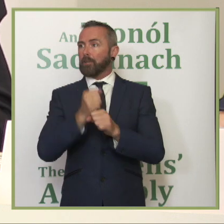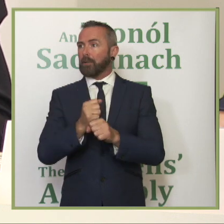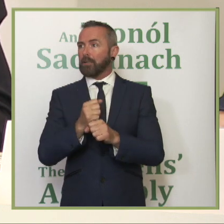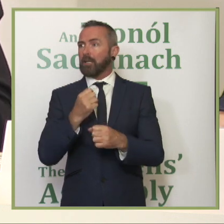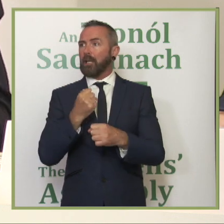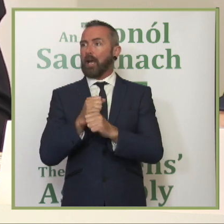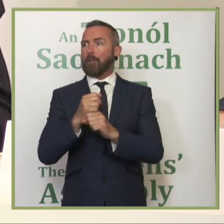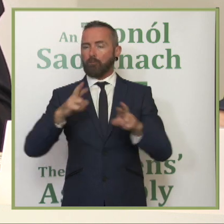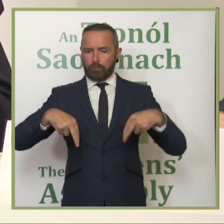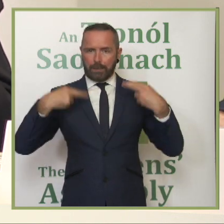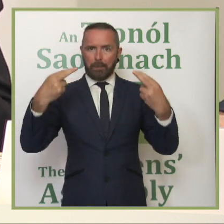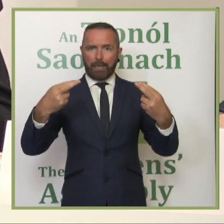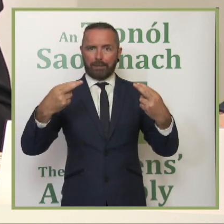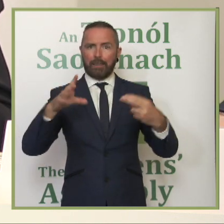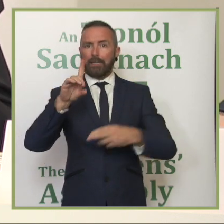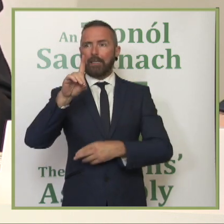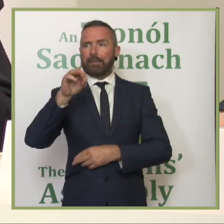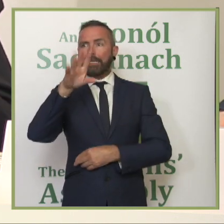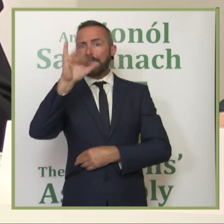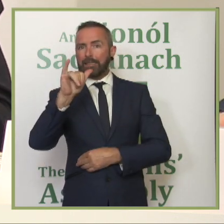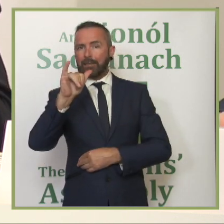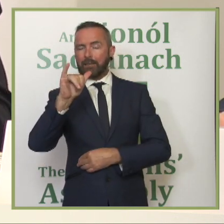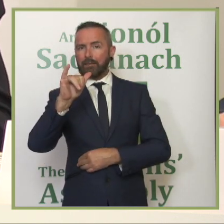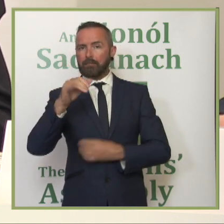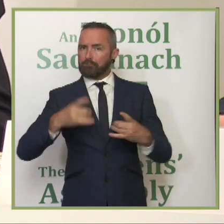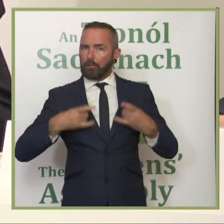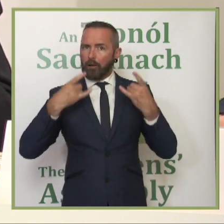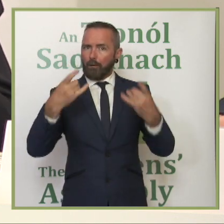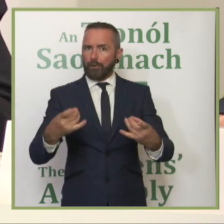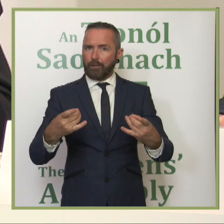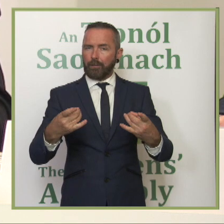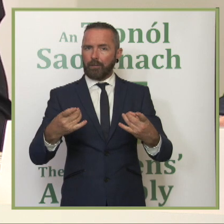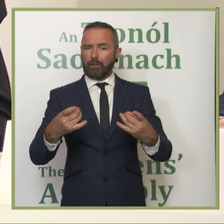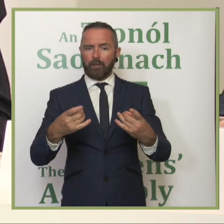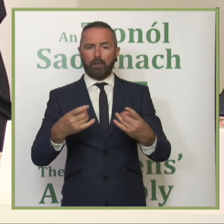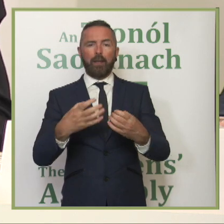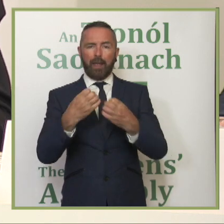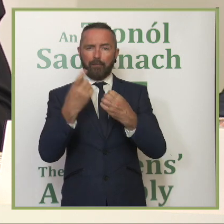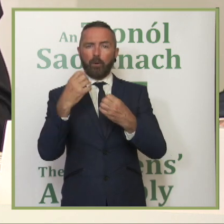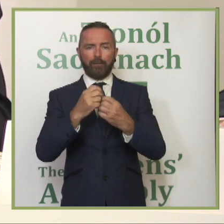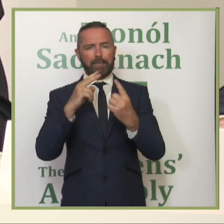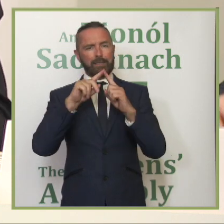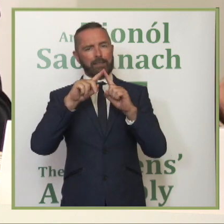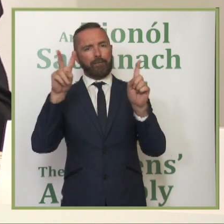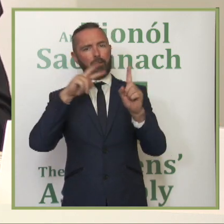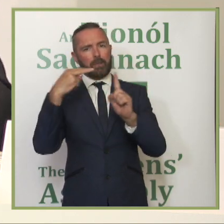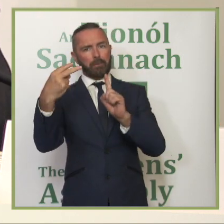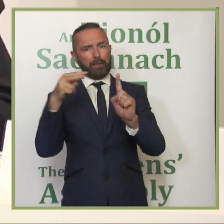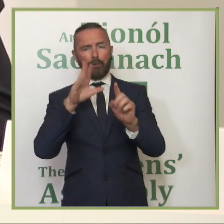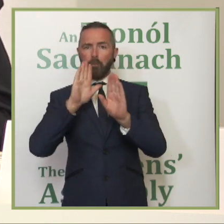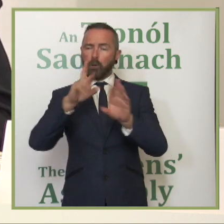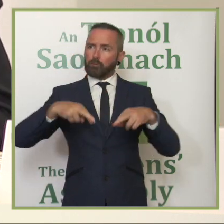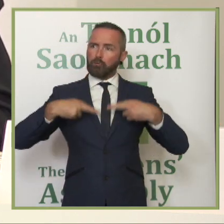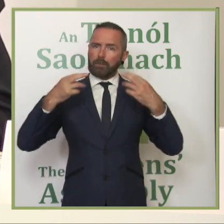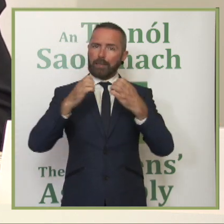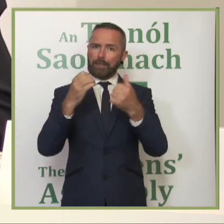about respect and dignity. And things will be challenging and people will be in different places. And we should always respect that. And I think, you know, from